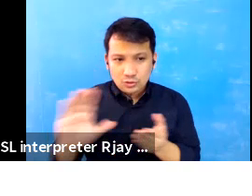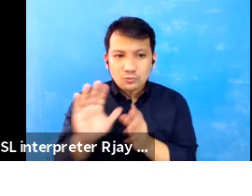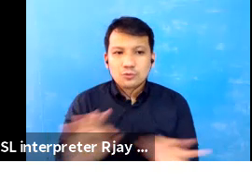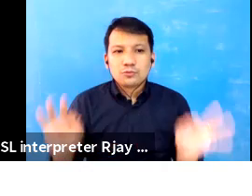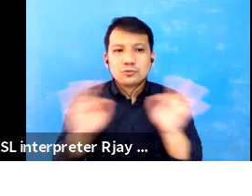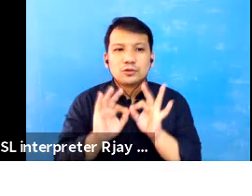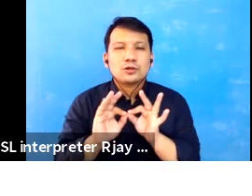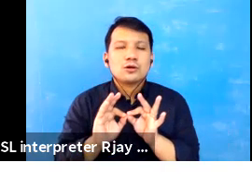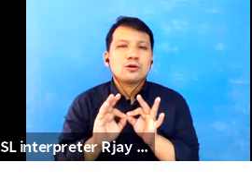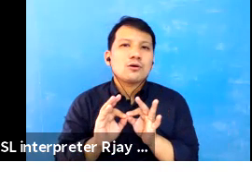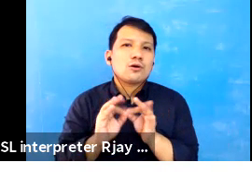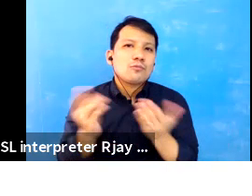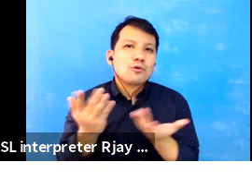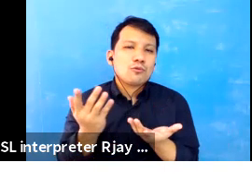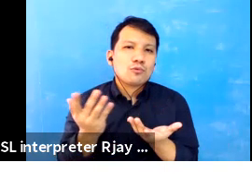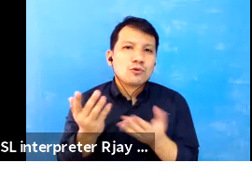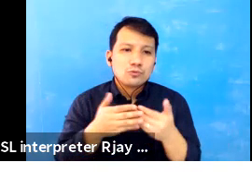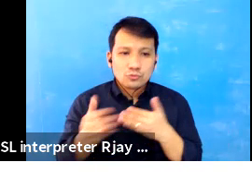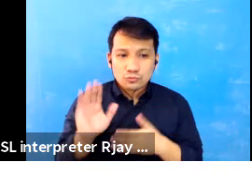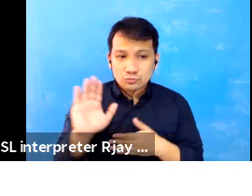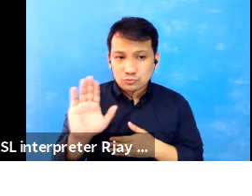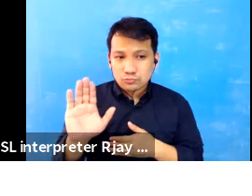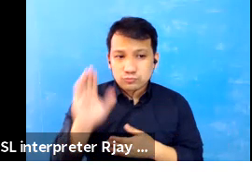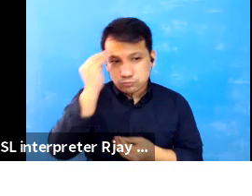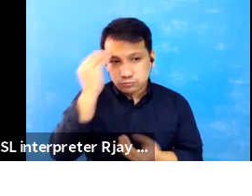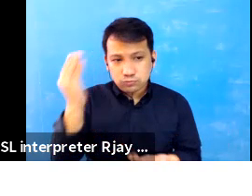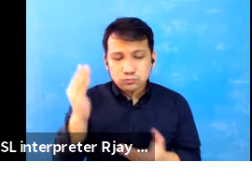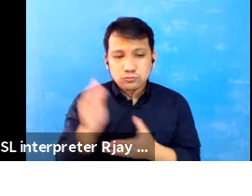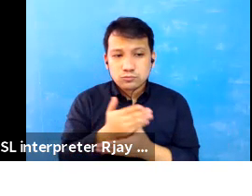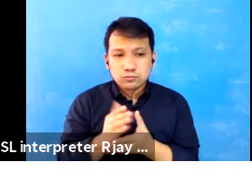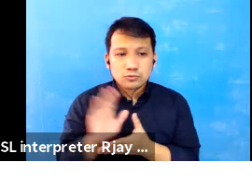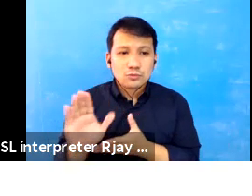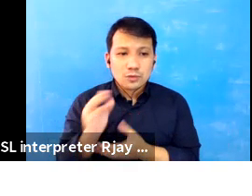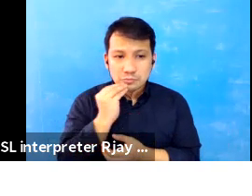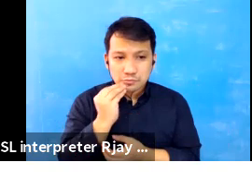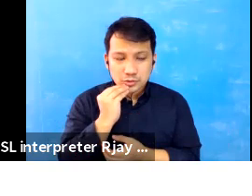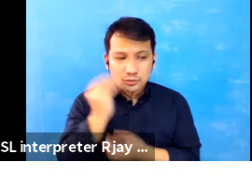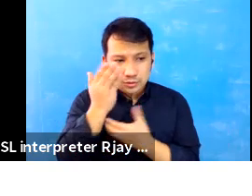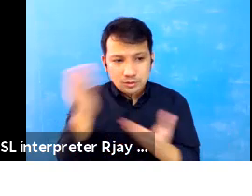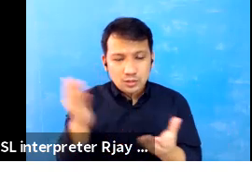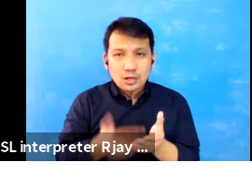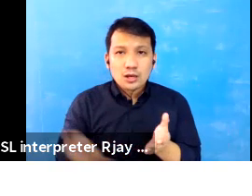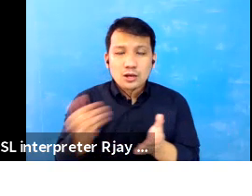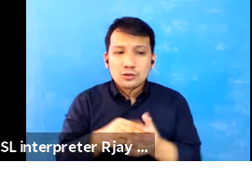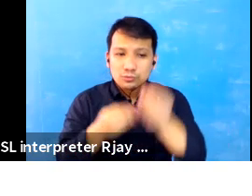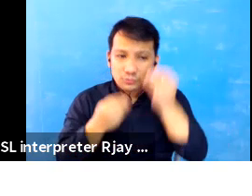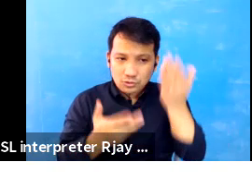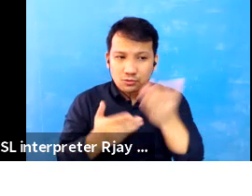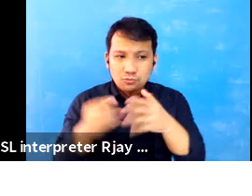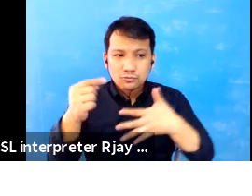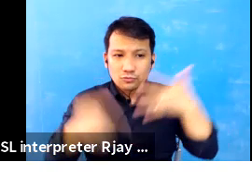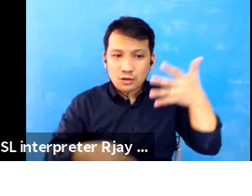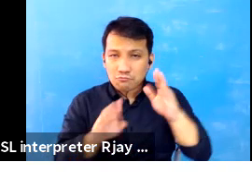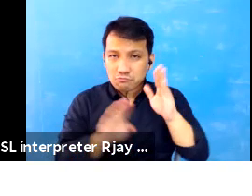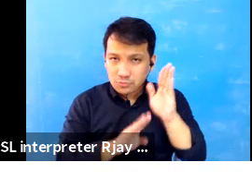importance essentially of your complementary feeding. And again, there are tables that